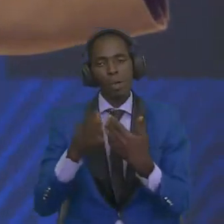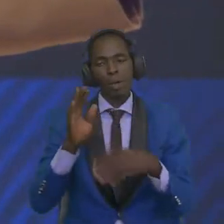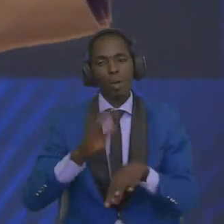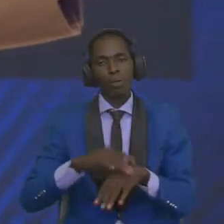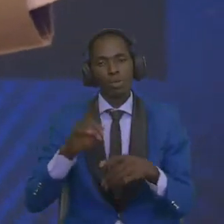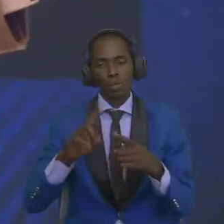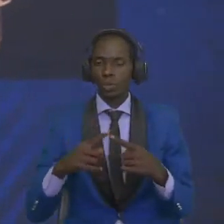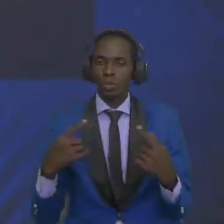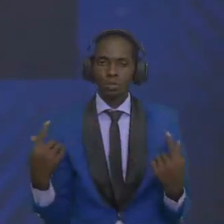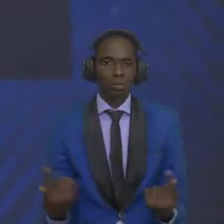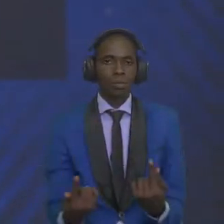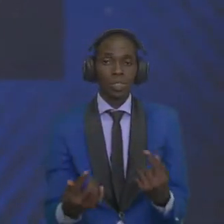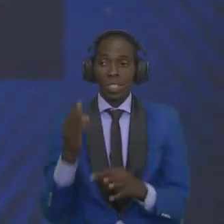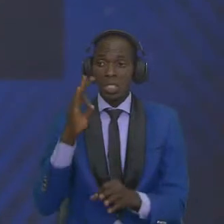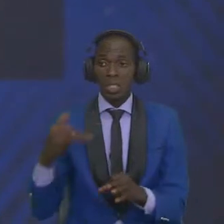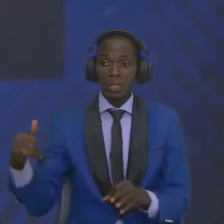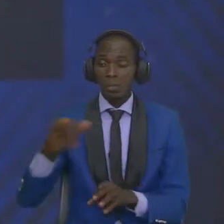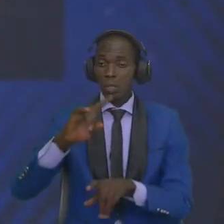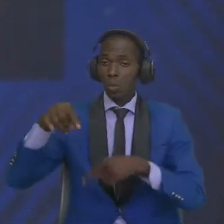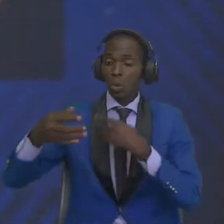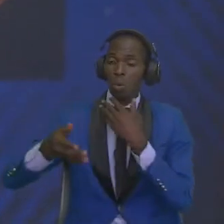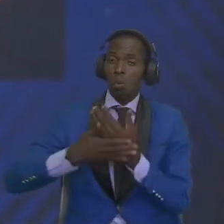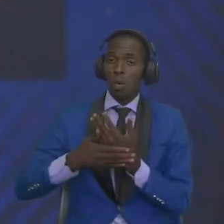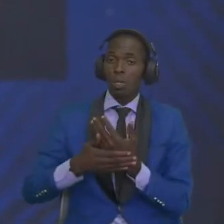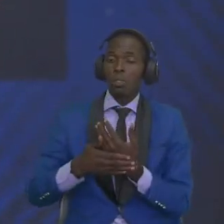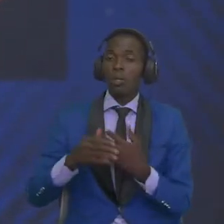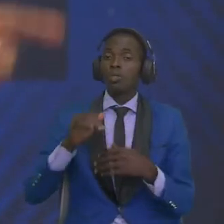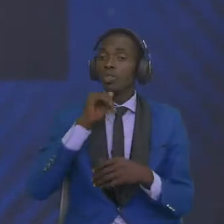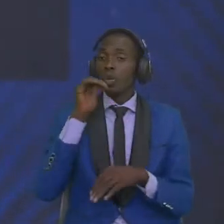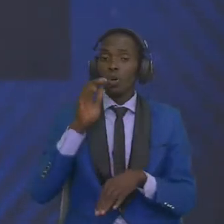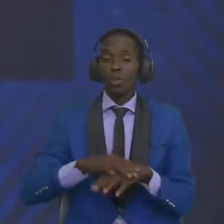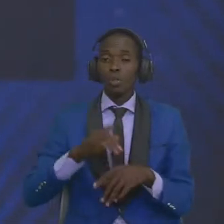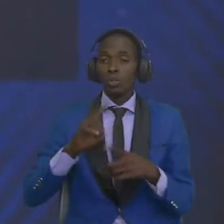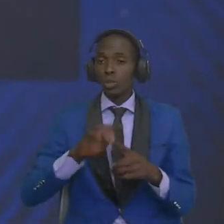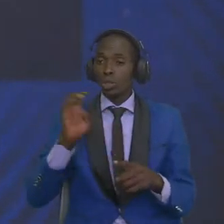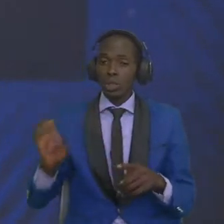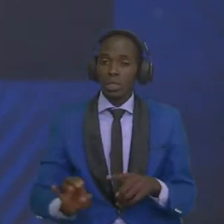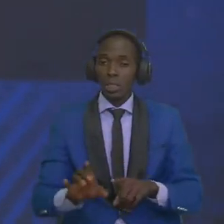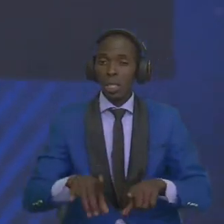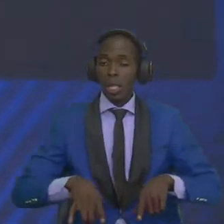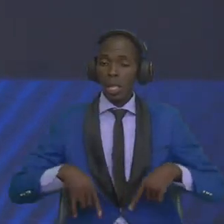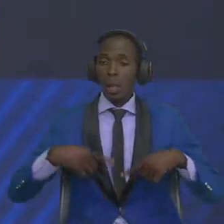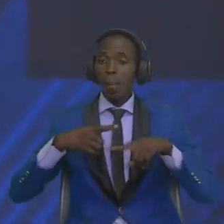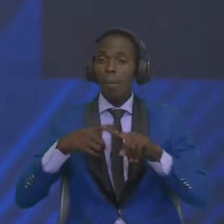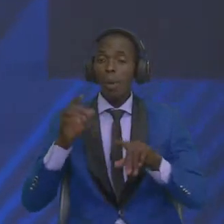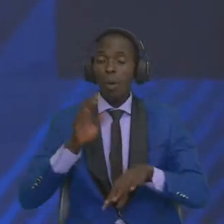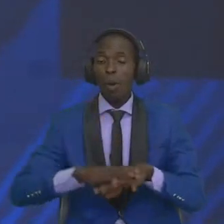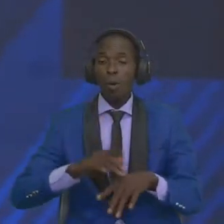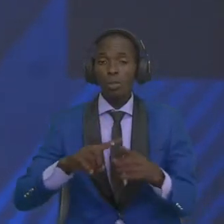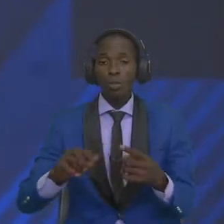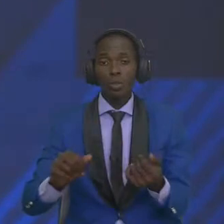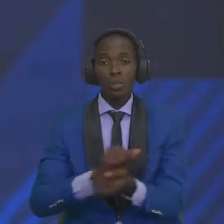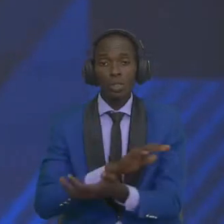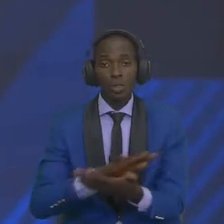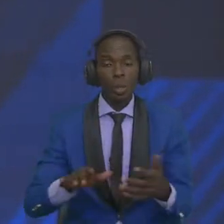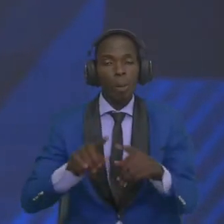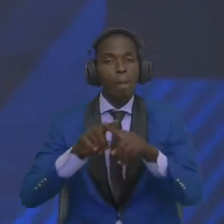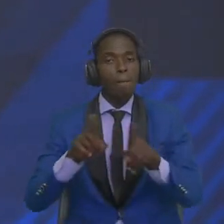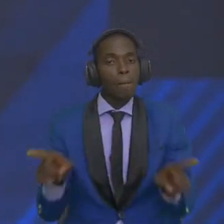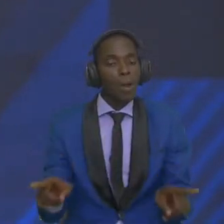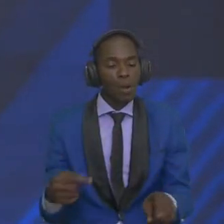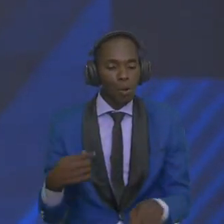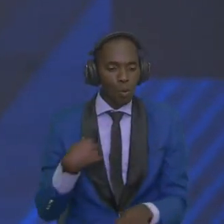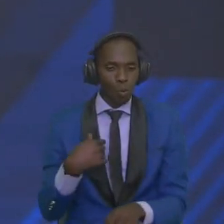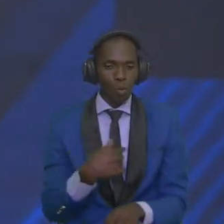back, they draw back not unto eternal life, they draw back unto perdition. But of them, we